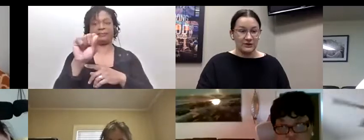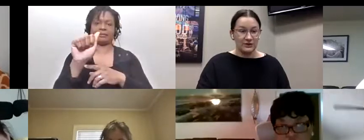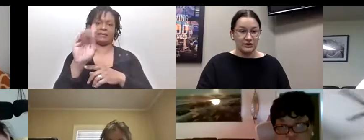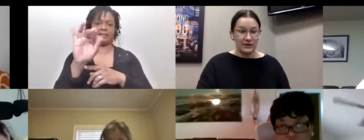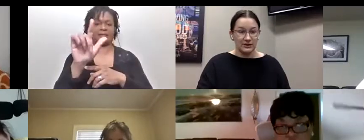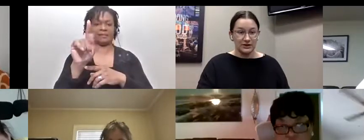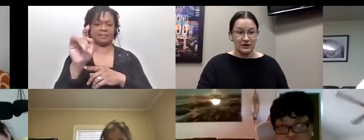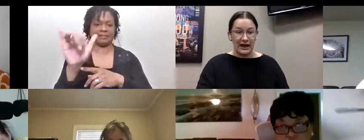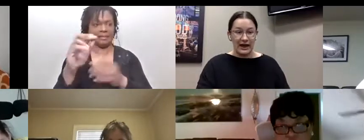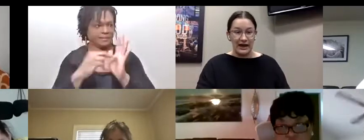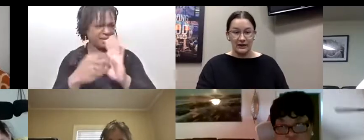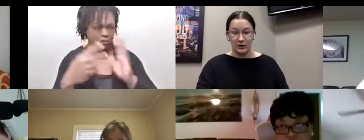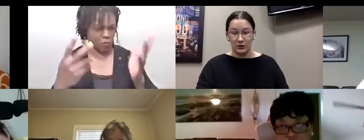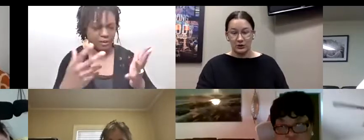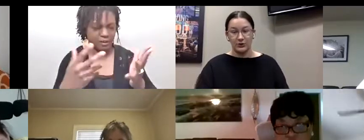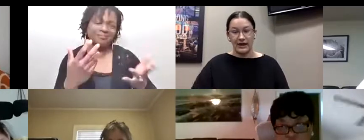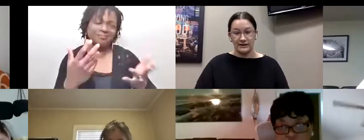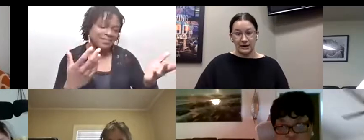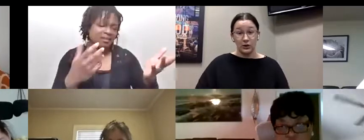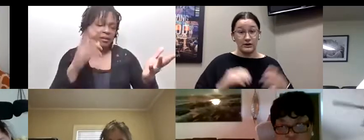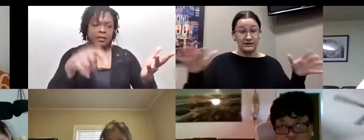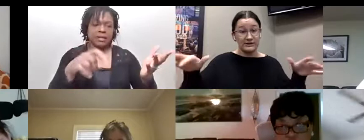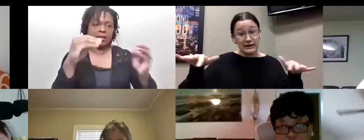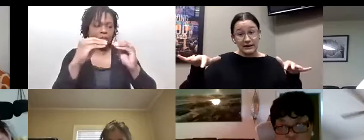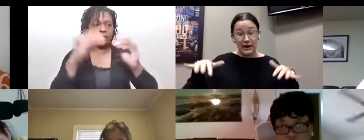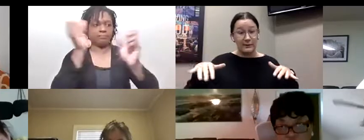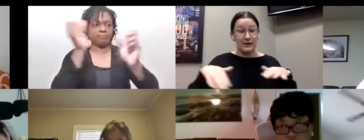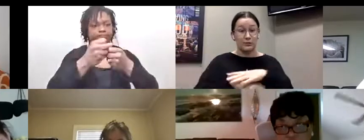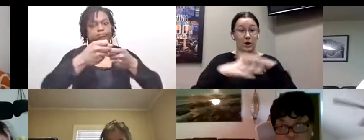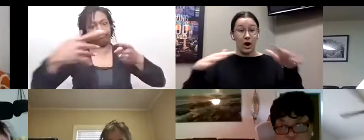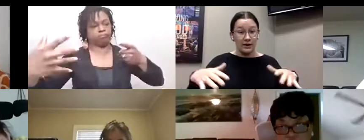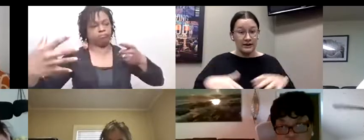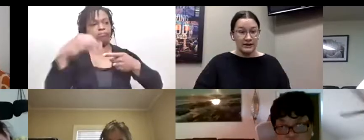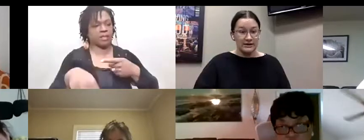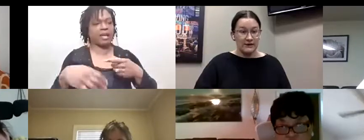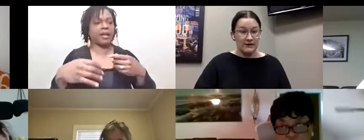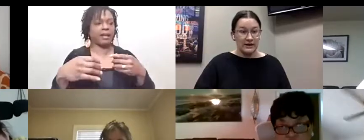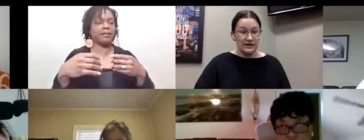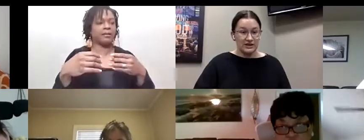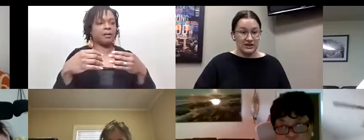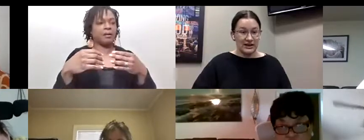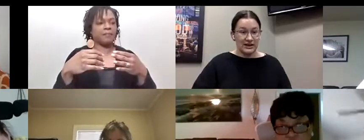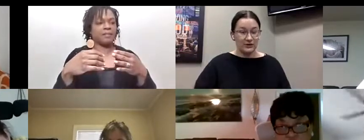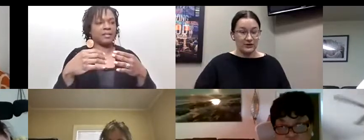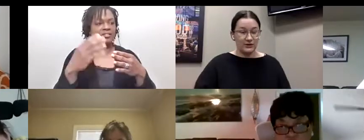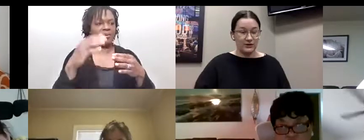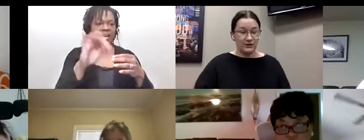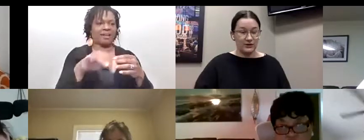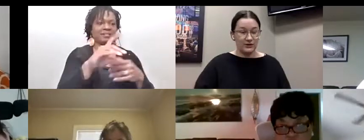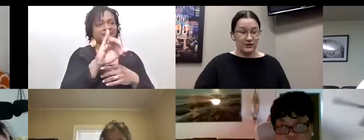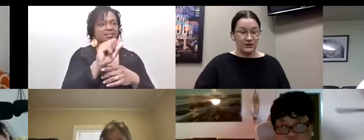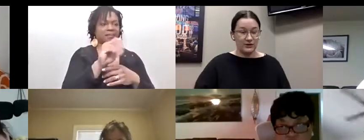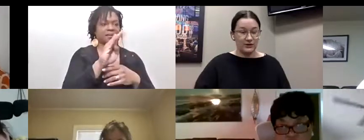lot of research to make sure that we're utilizing a holistic and broad definition. And so I